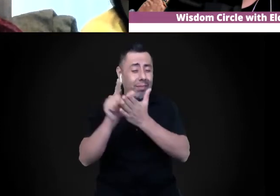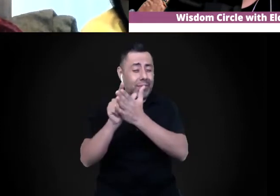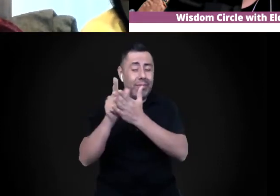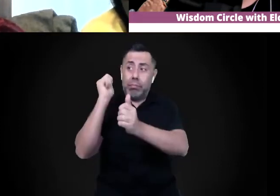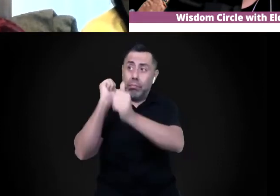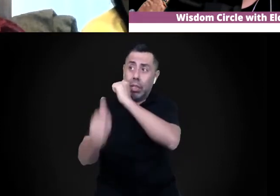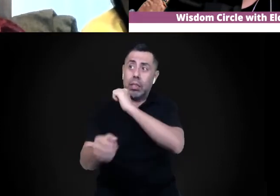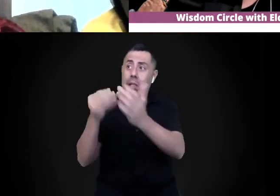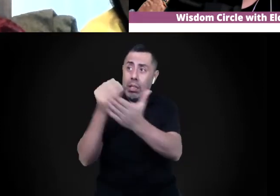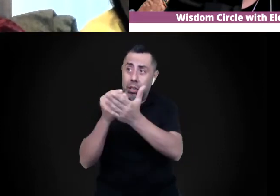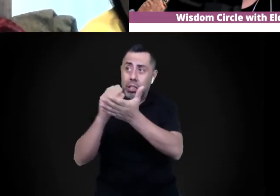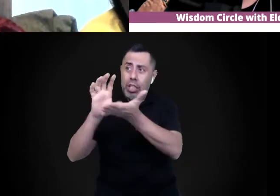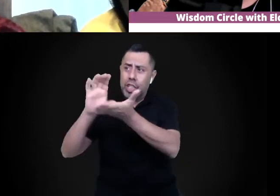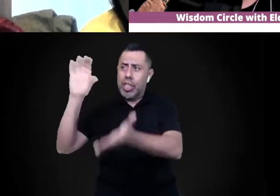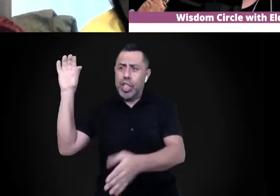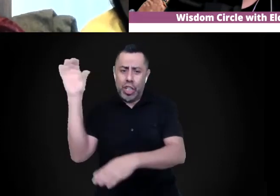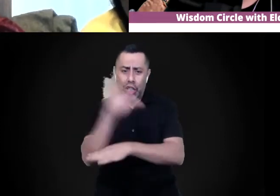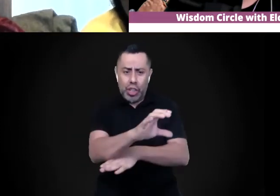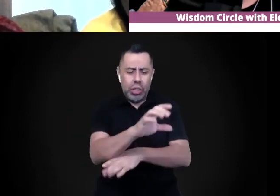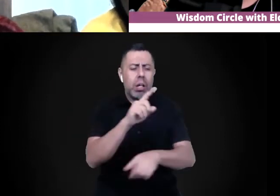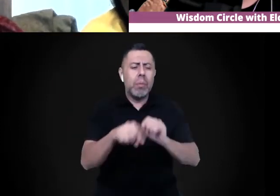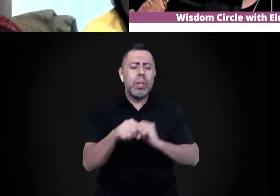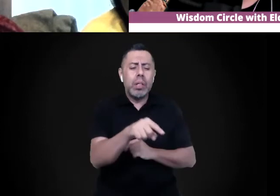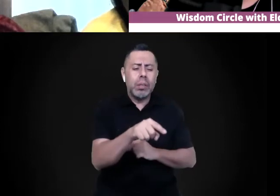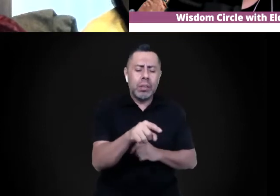Black Mesa, the little community, only received